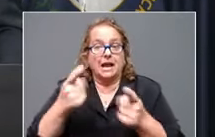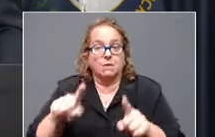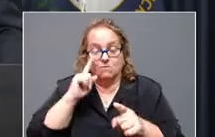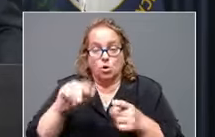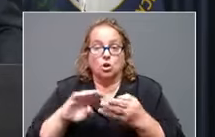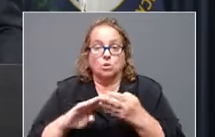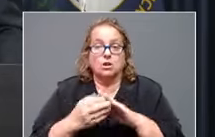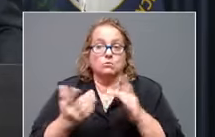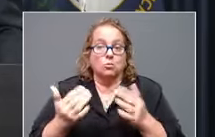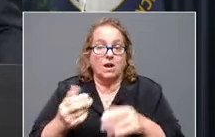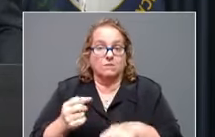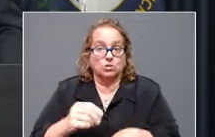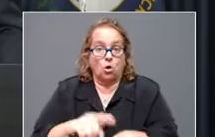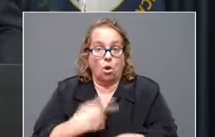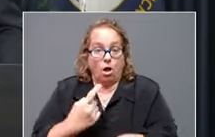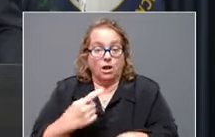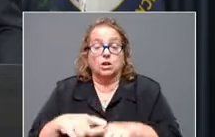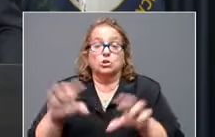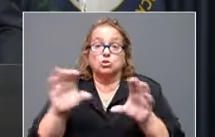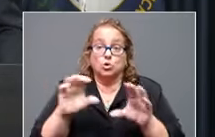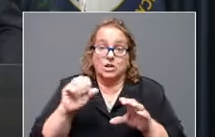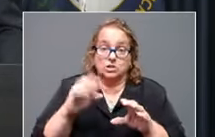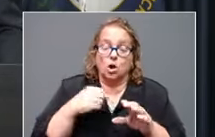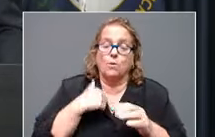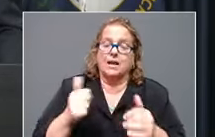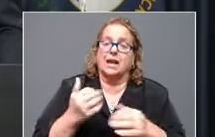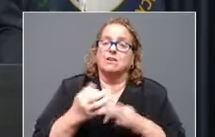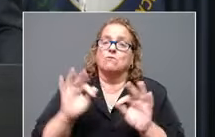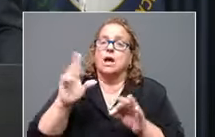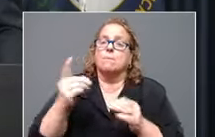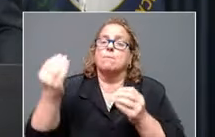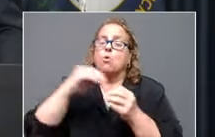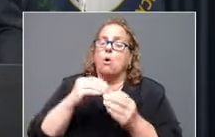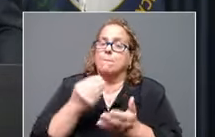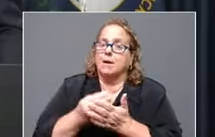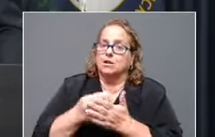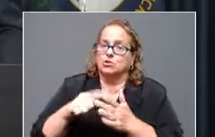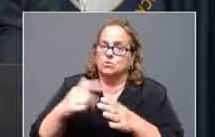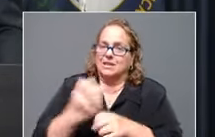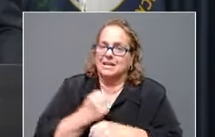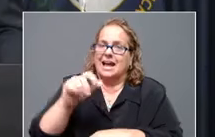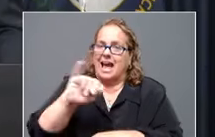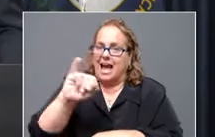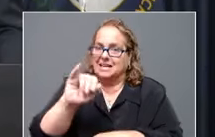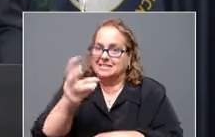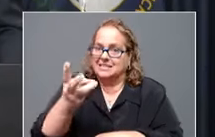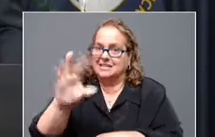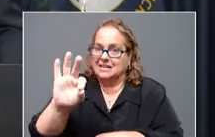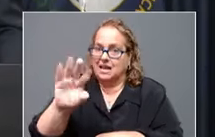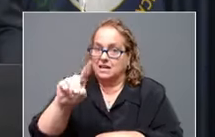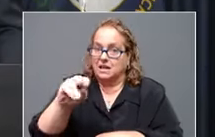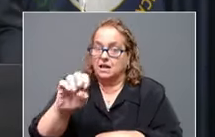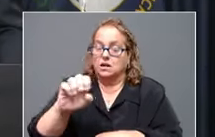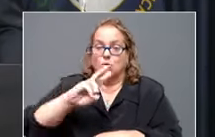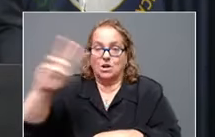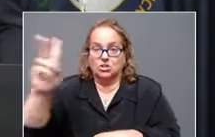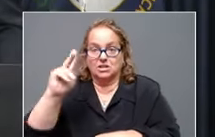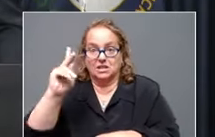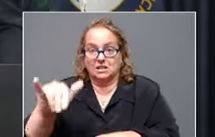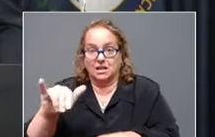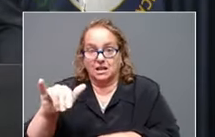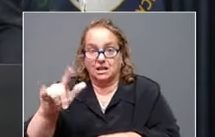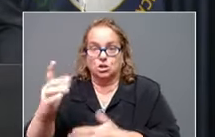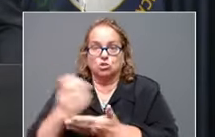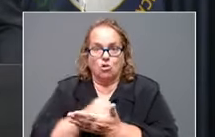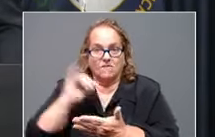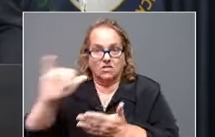in doing so, we can free up more money to get I-69 done because people of Western Kentucky deserve that bridge. And we can get